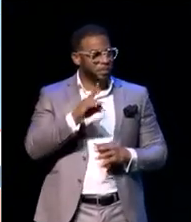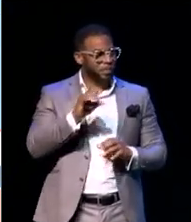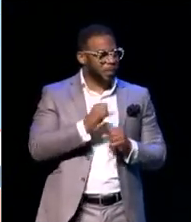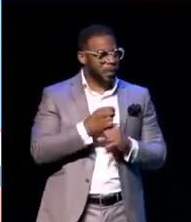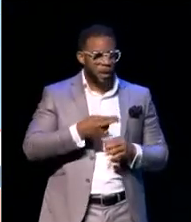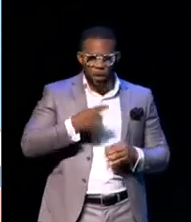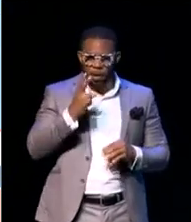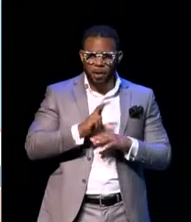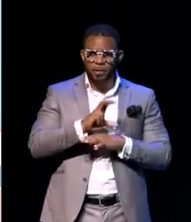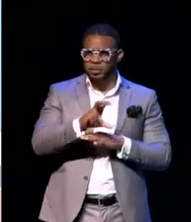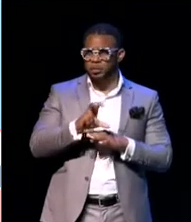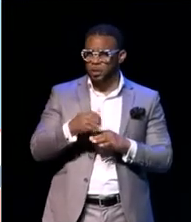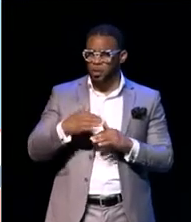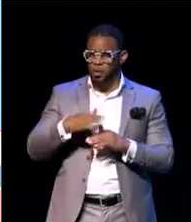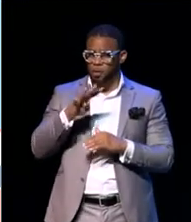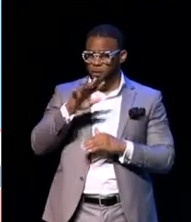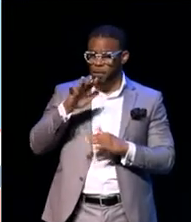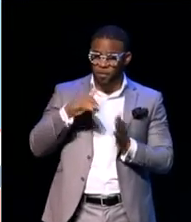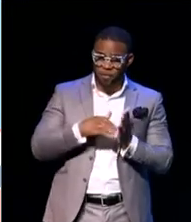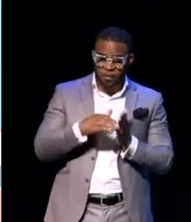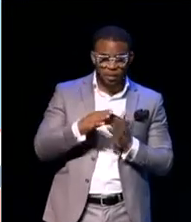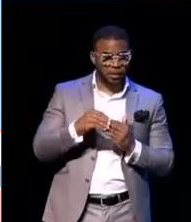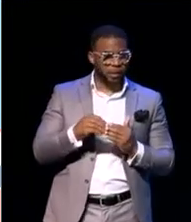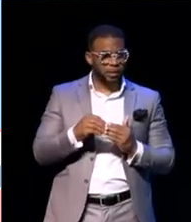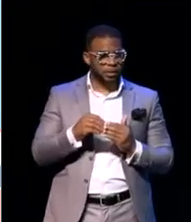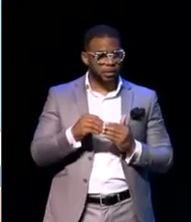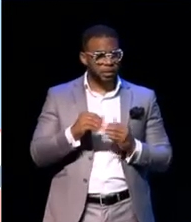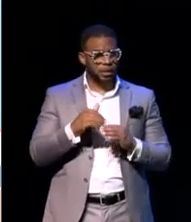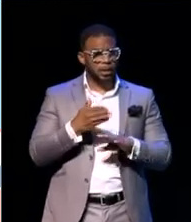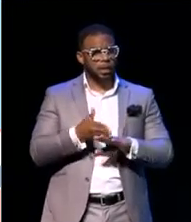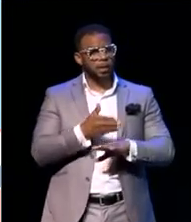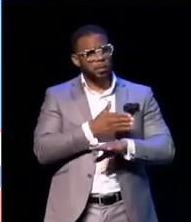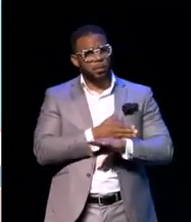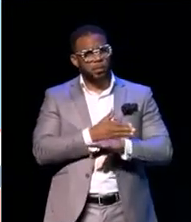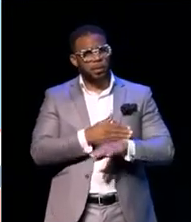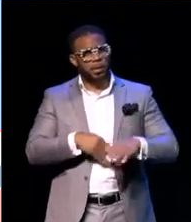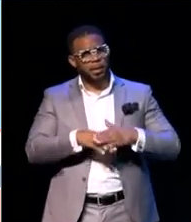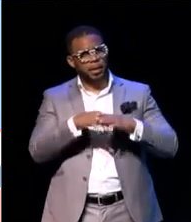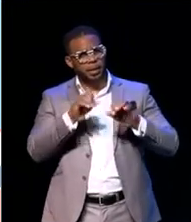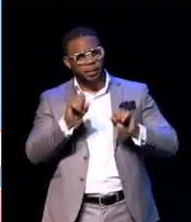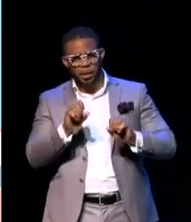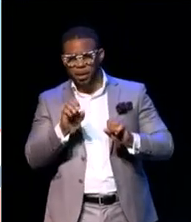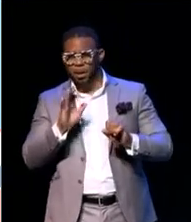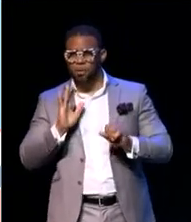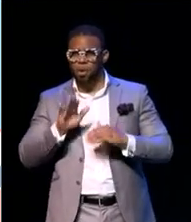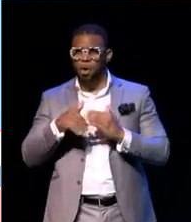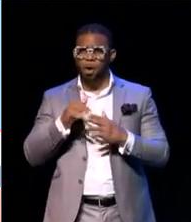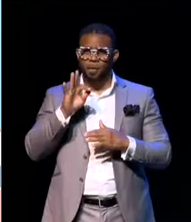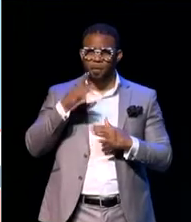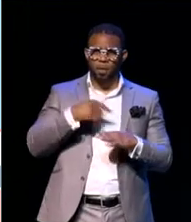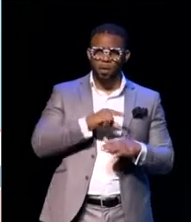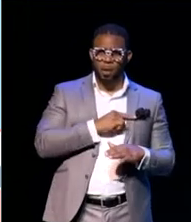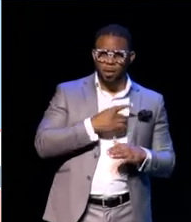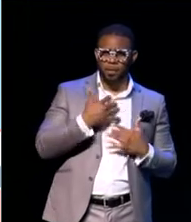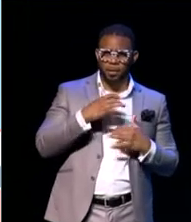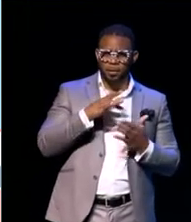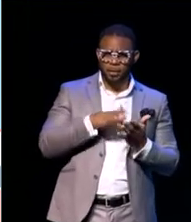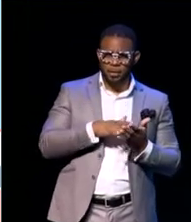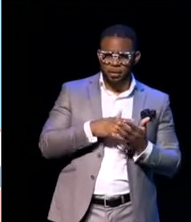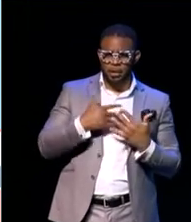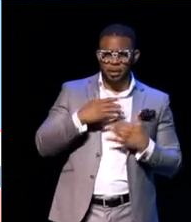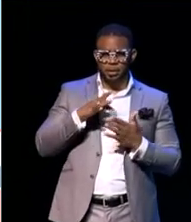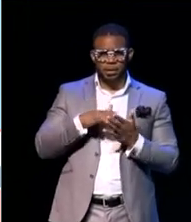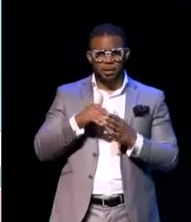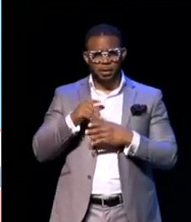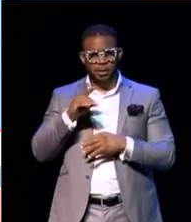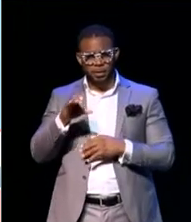made historical investments, over $45 million, in improving the capacity of all of our federally qualified health centers and health